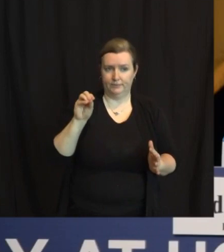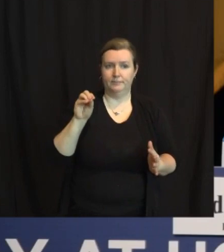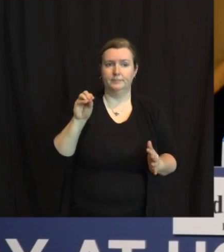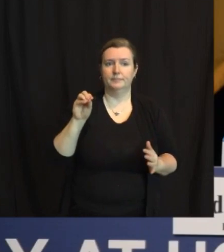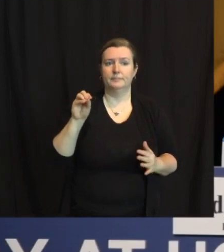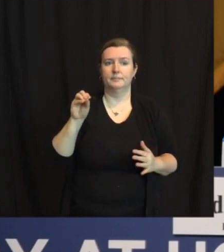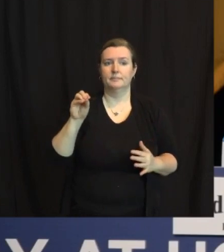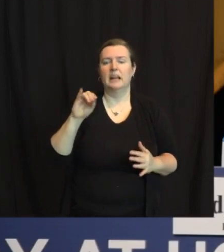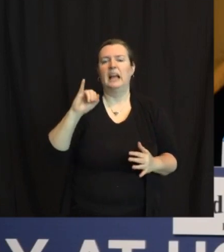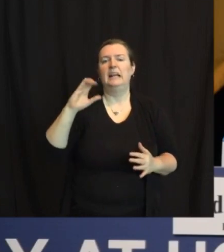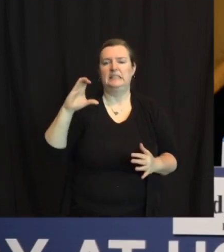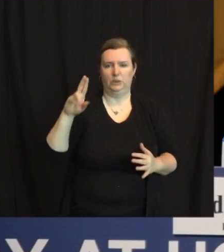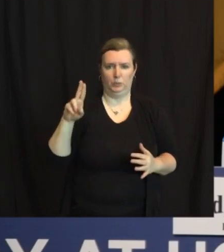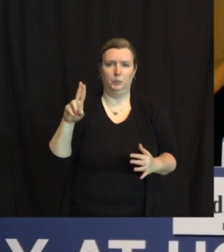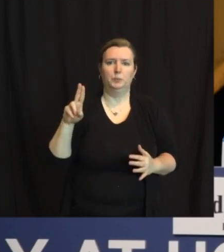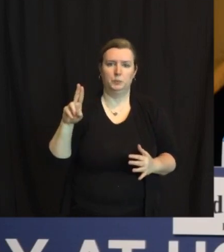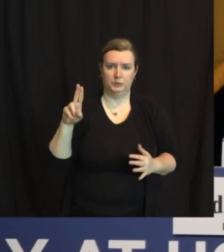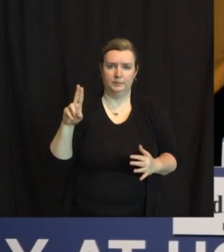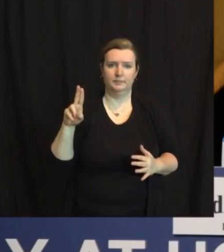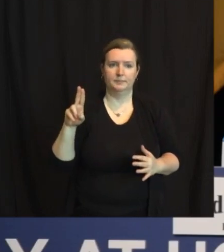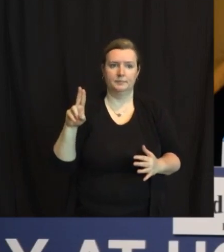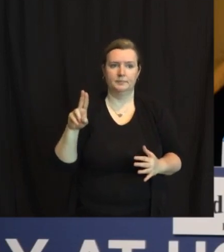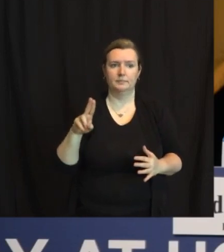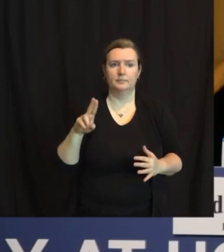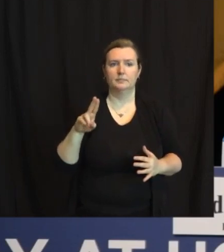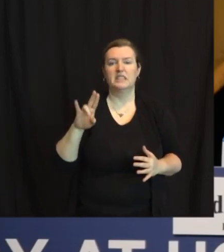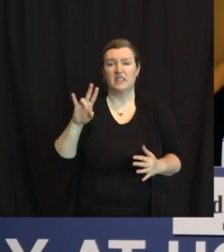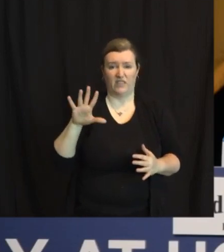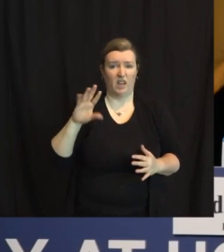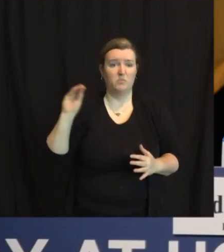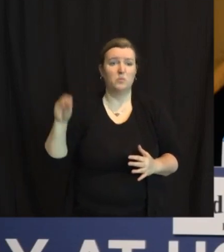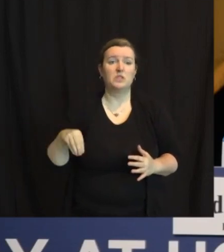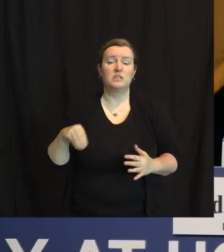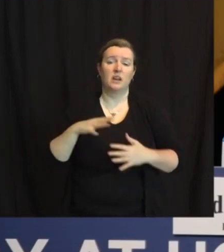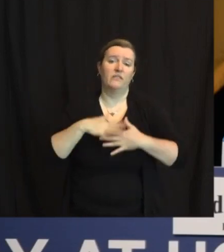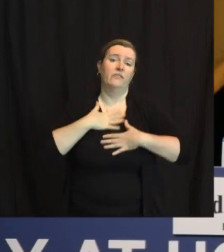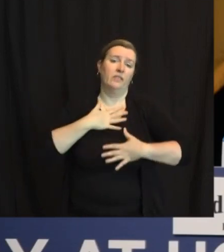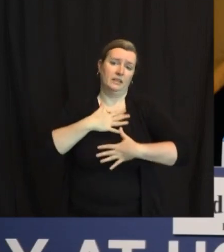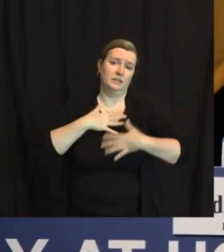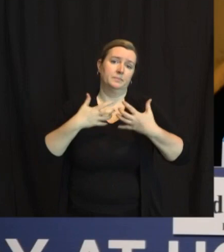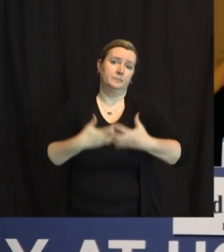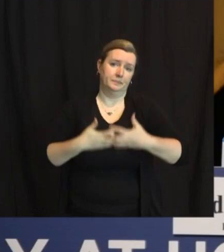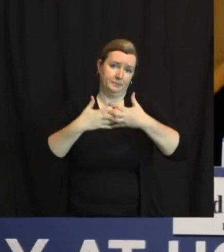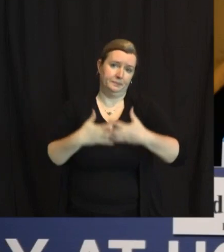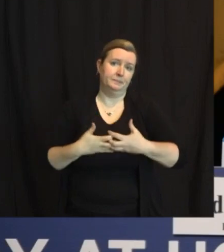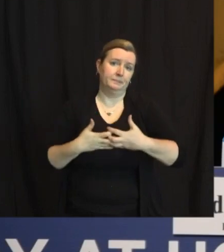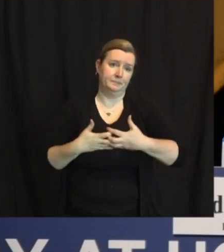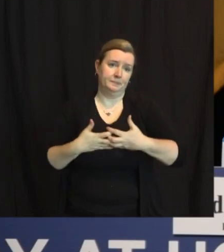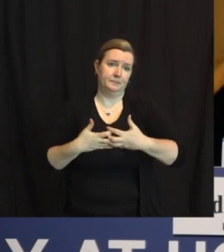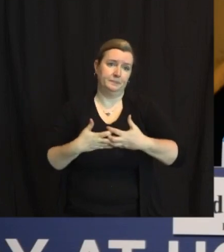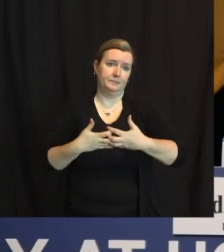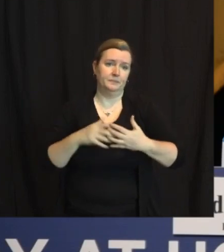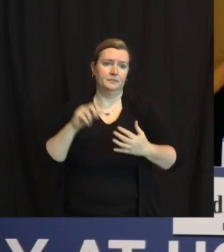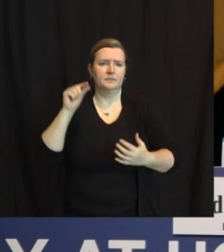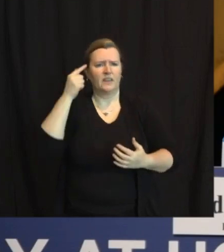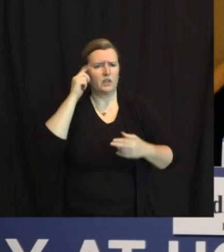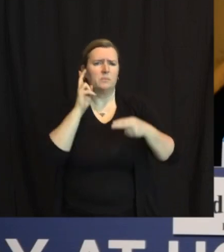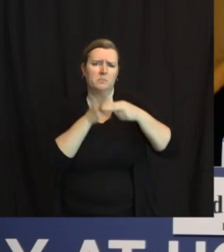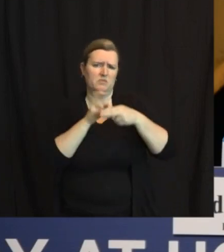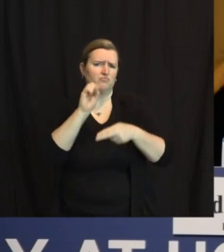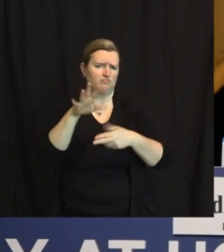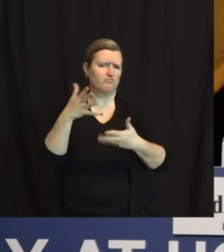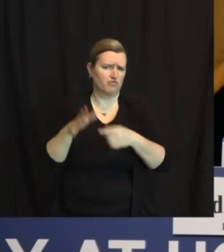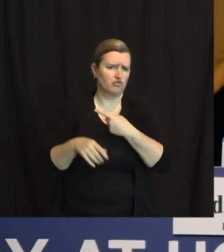care. 75% of them are still on ventilators. The governor reviewed the new case and death